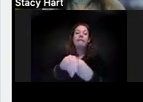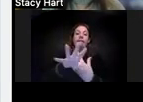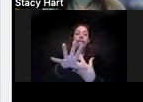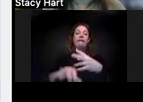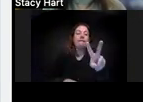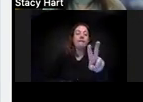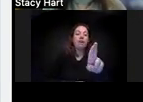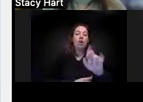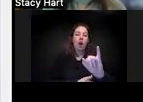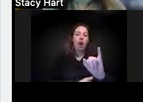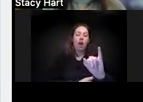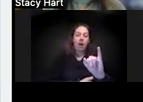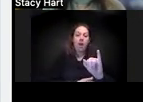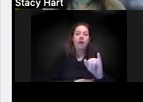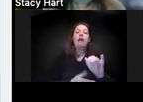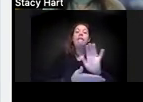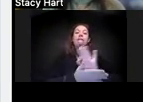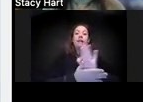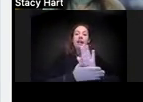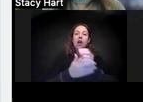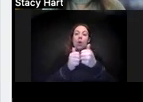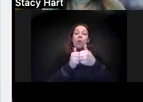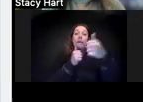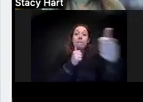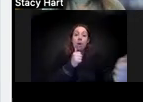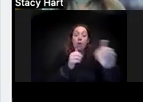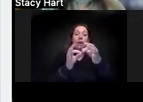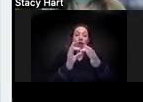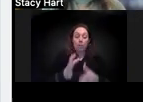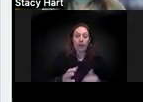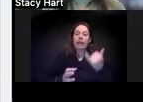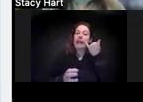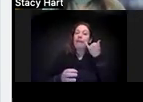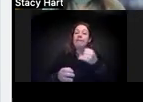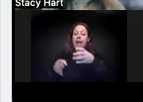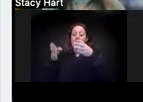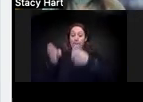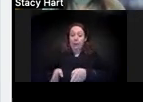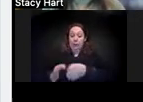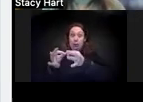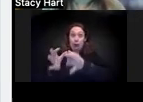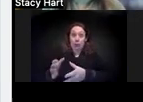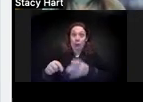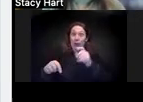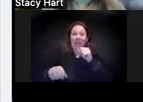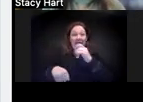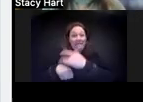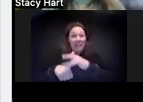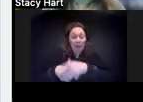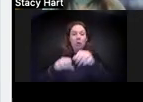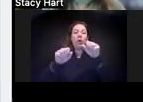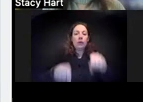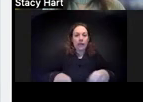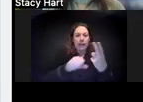in-person sign language interpreter isn't available. You'll have to ensure that you have the